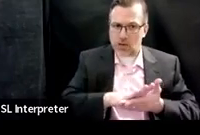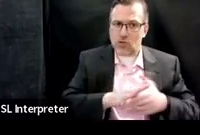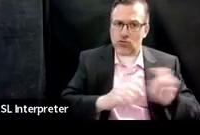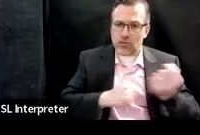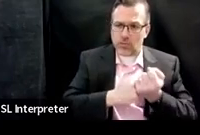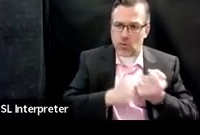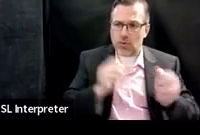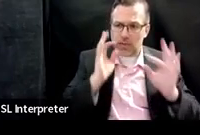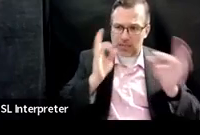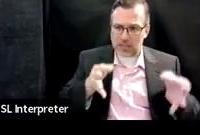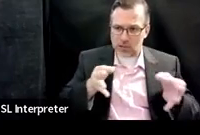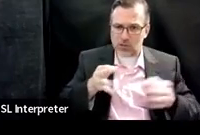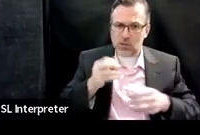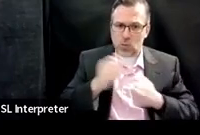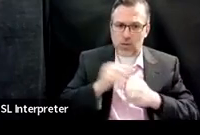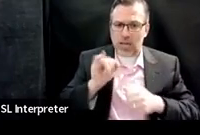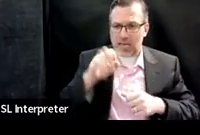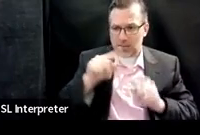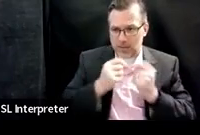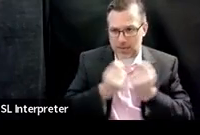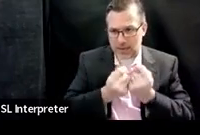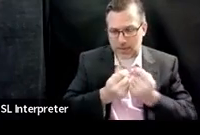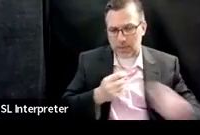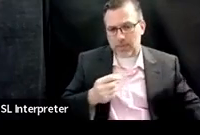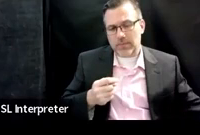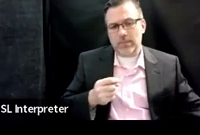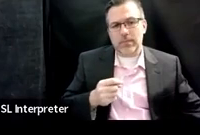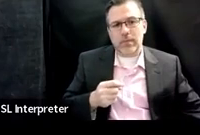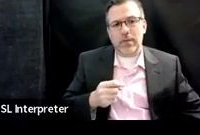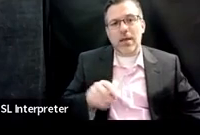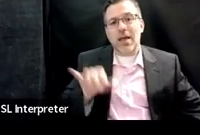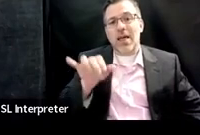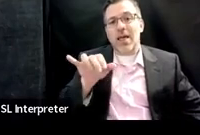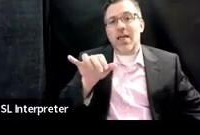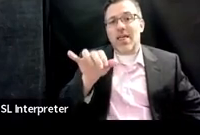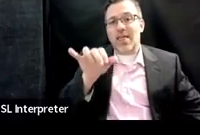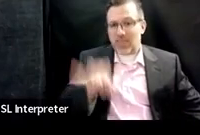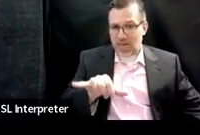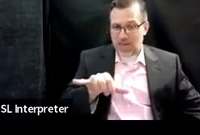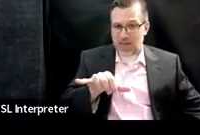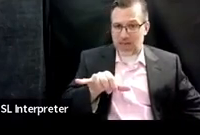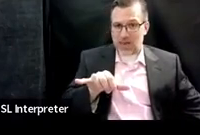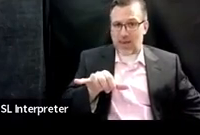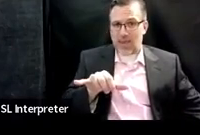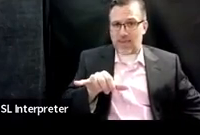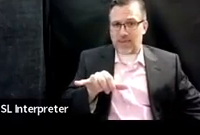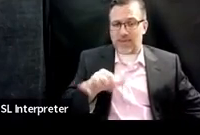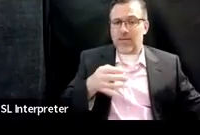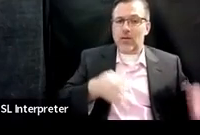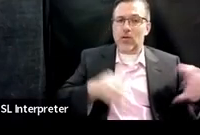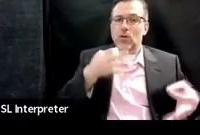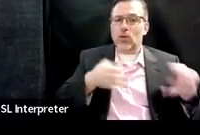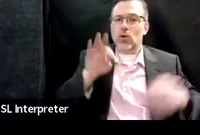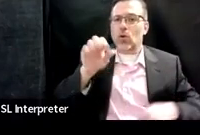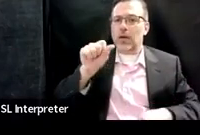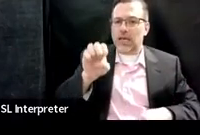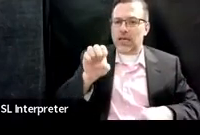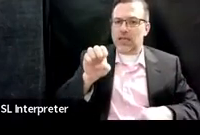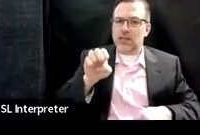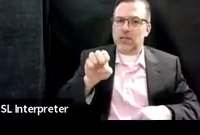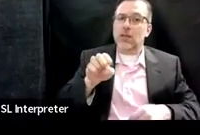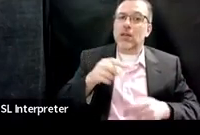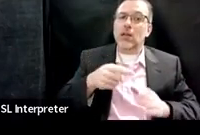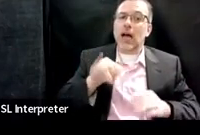made at the IEP team meeting. So from this court case, they're saying that the IEP teams must demonstrate the following indicators of